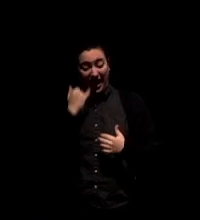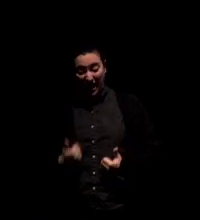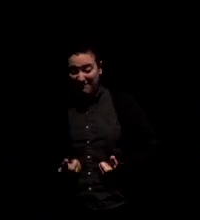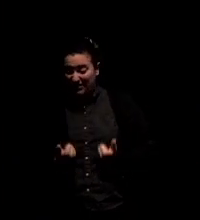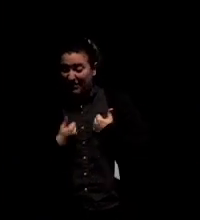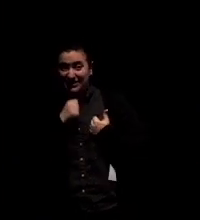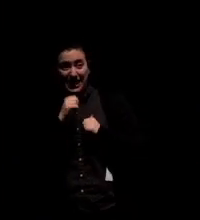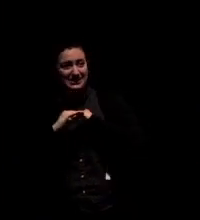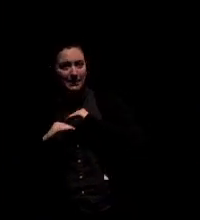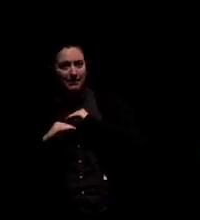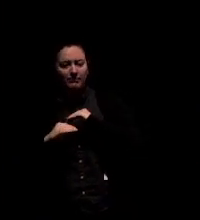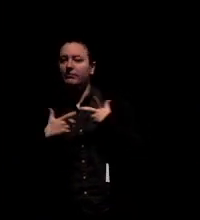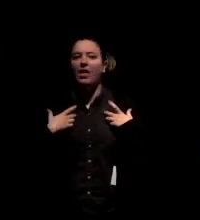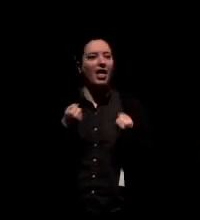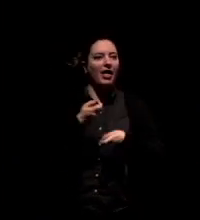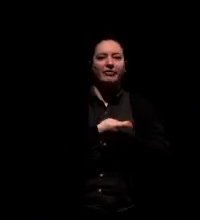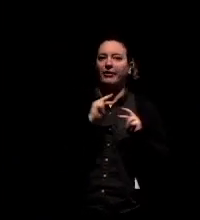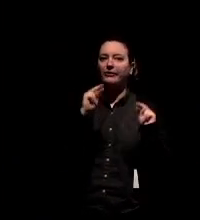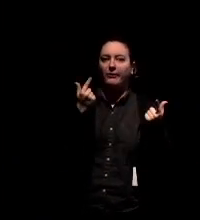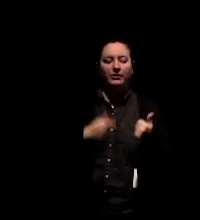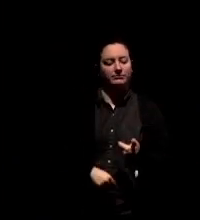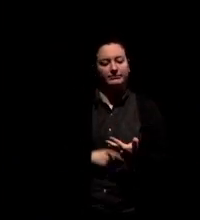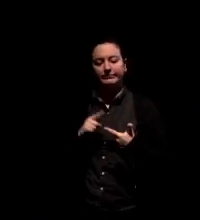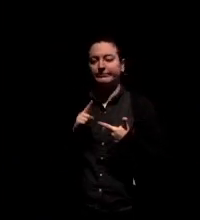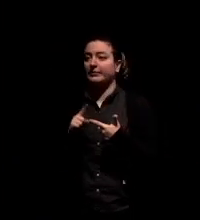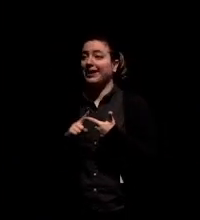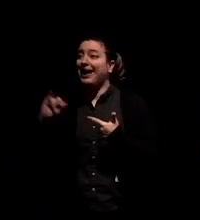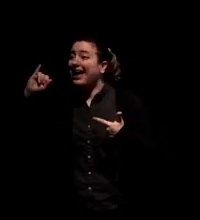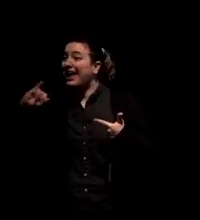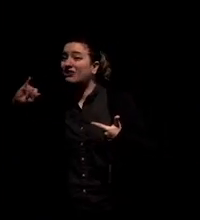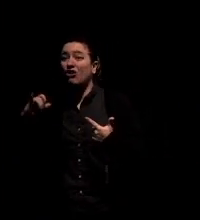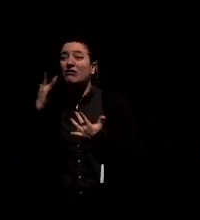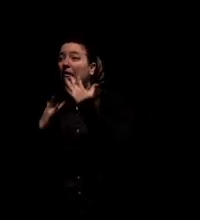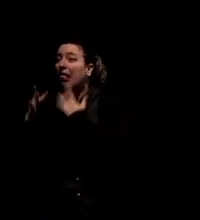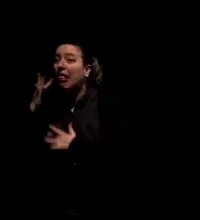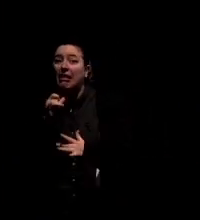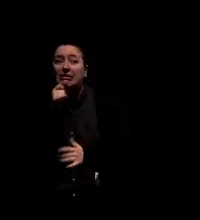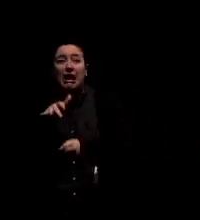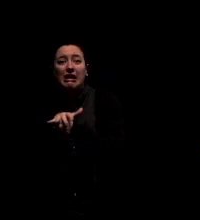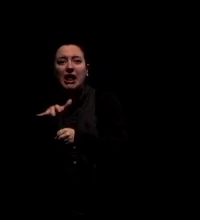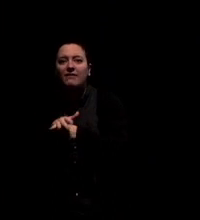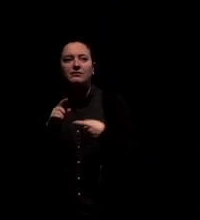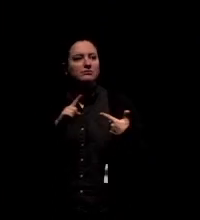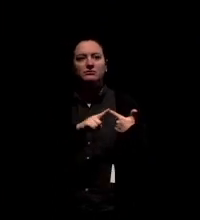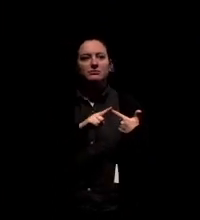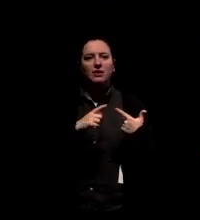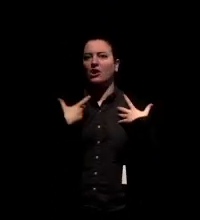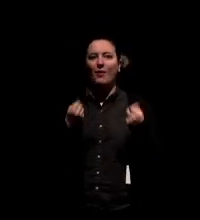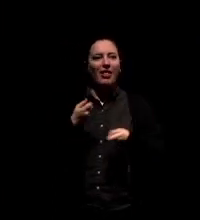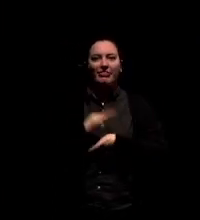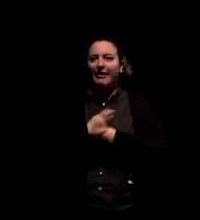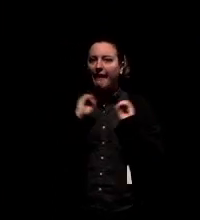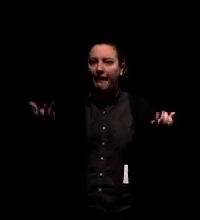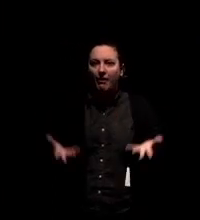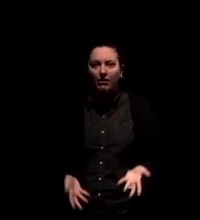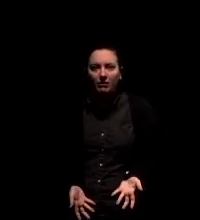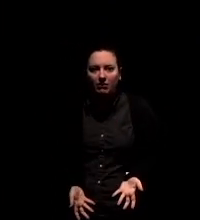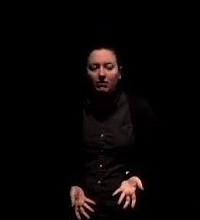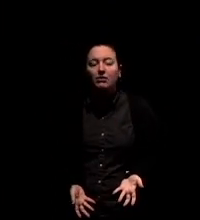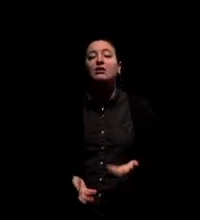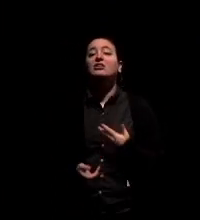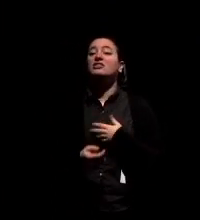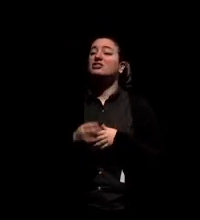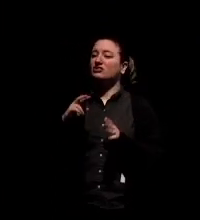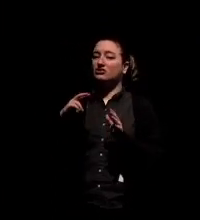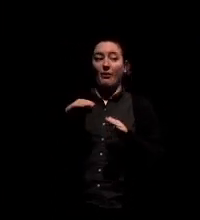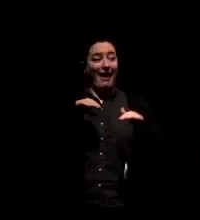have insurance, you don't have access to good healthcare. So it's not just about having a doctor, it's about having a home, it's about having